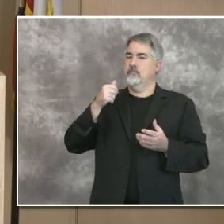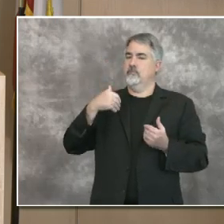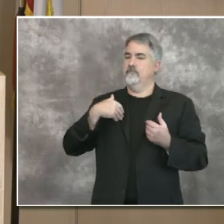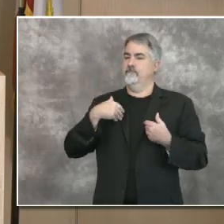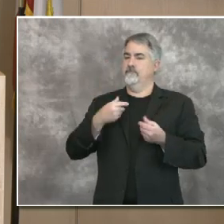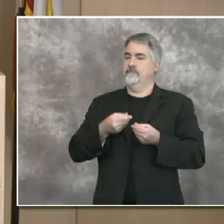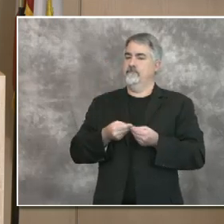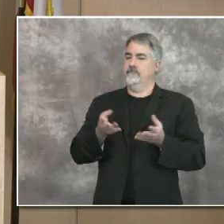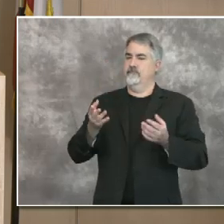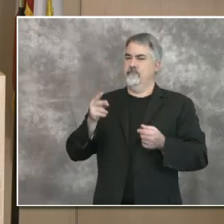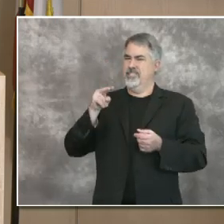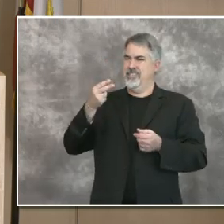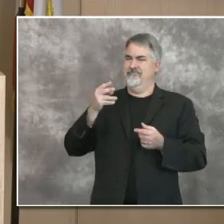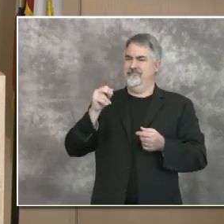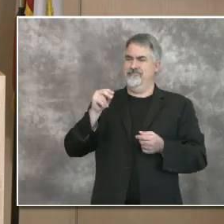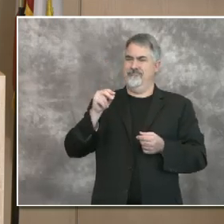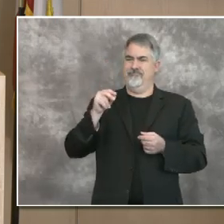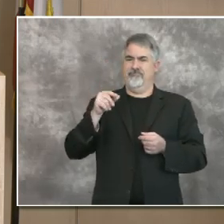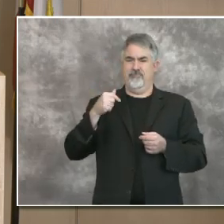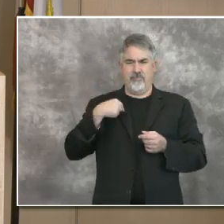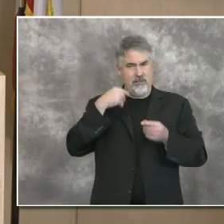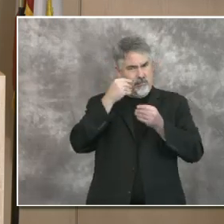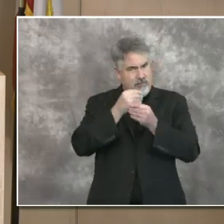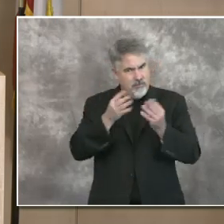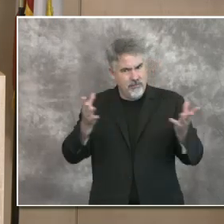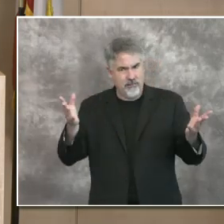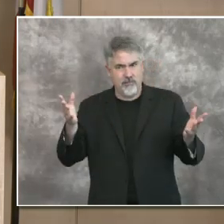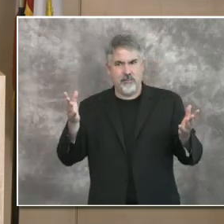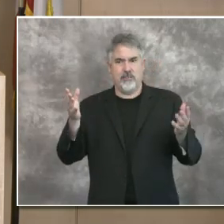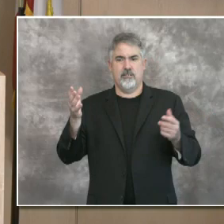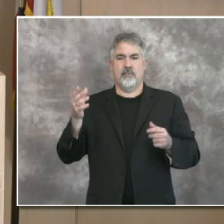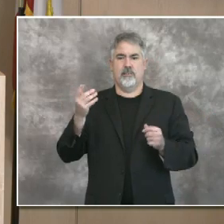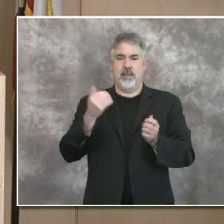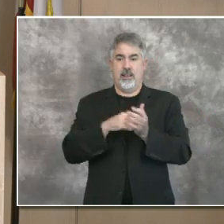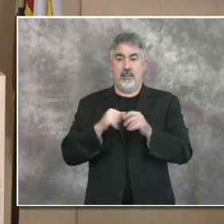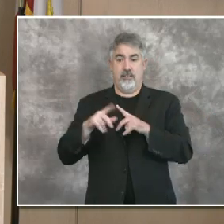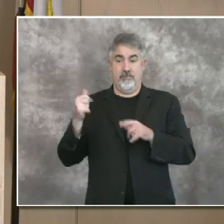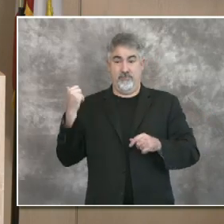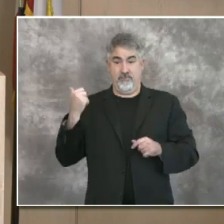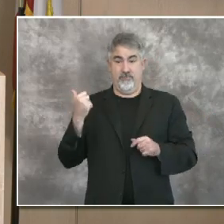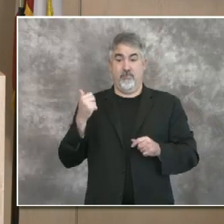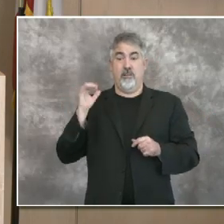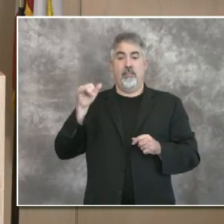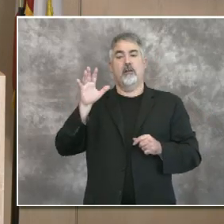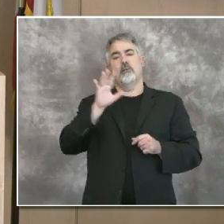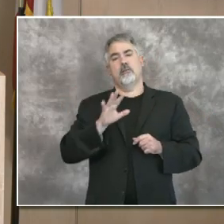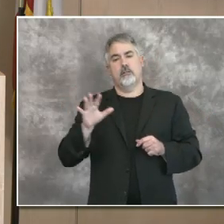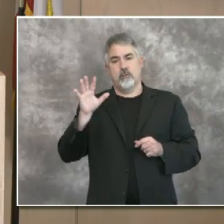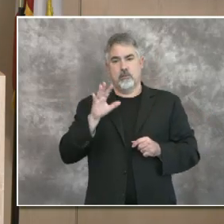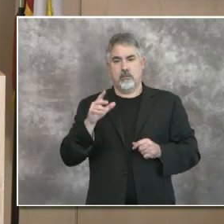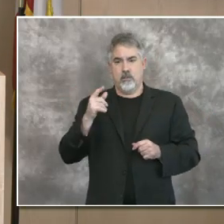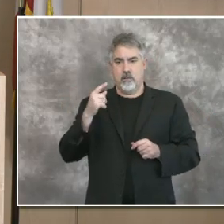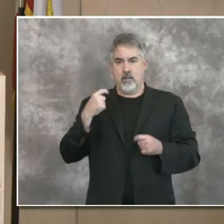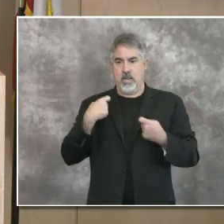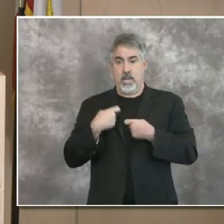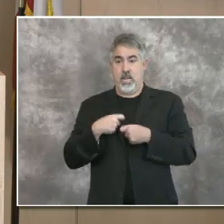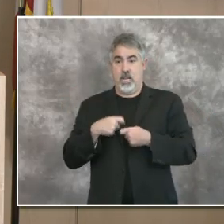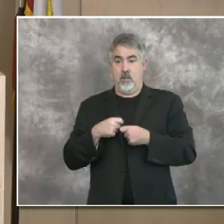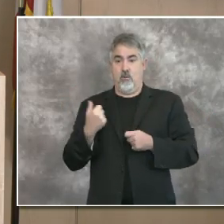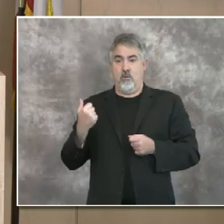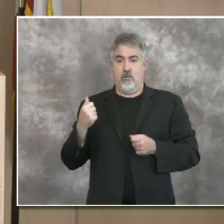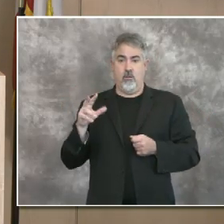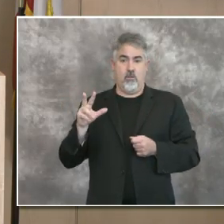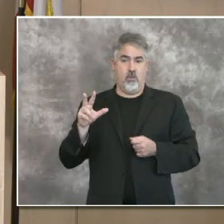As I shared the information with you, and our demographics for Latinos is about